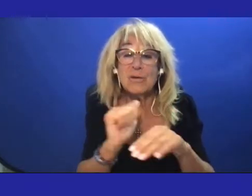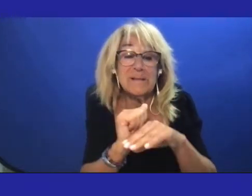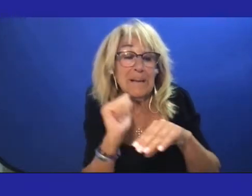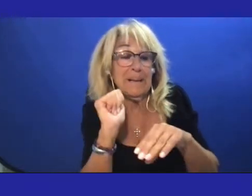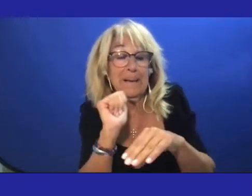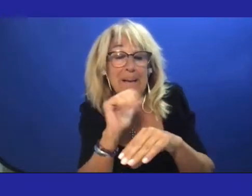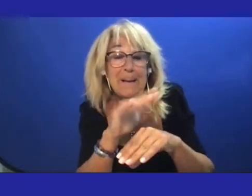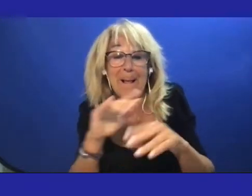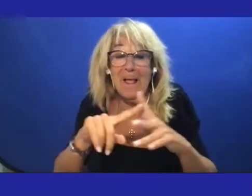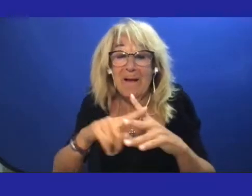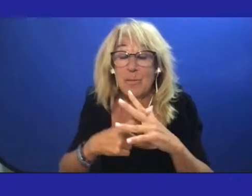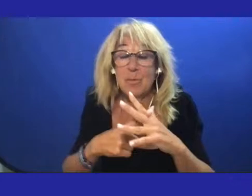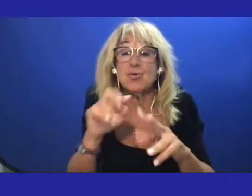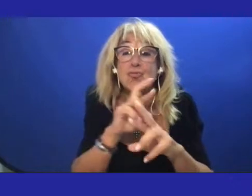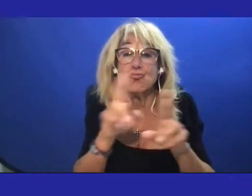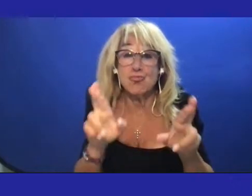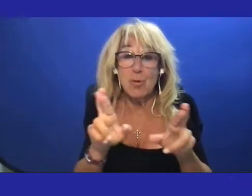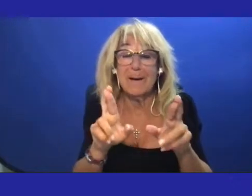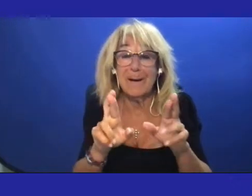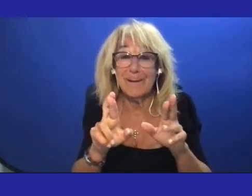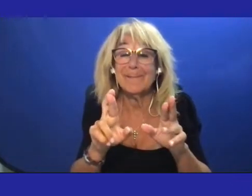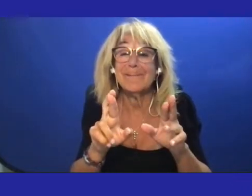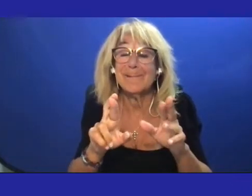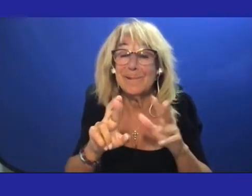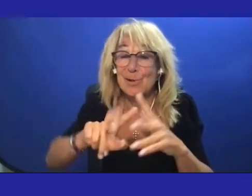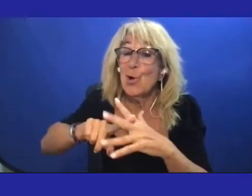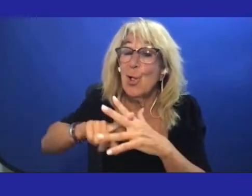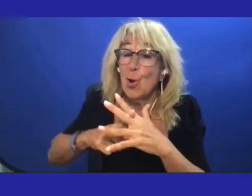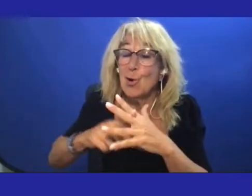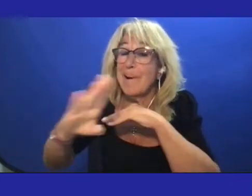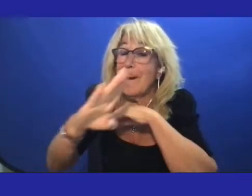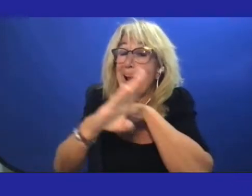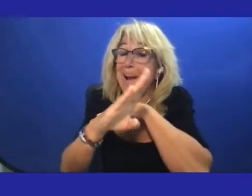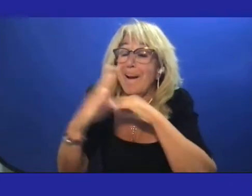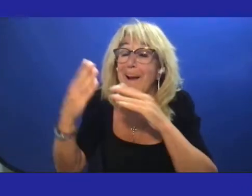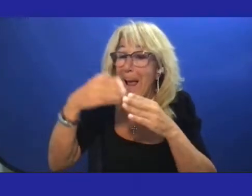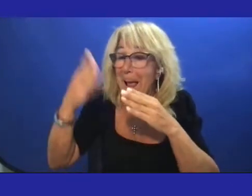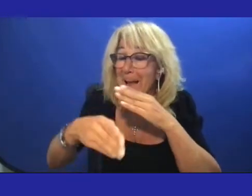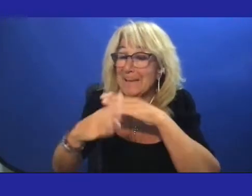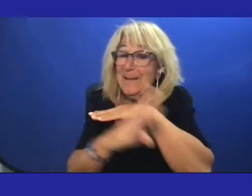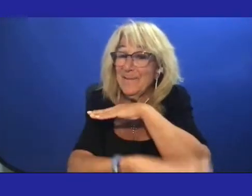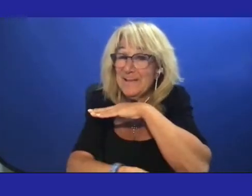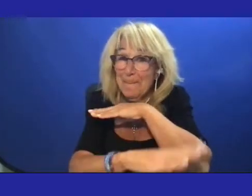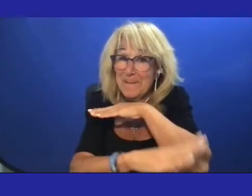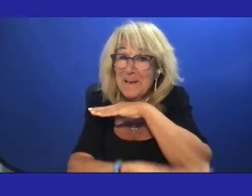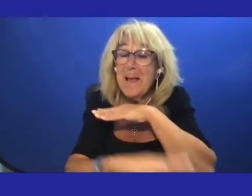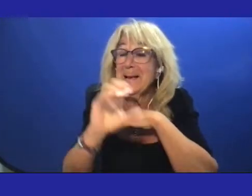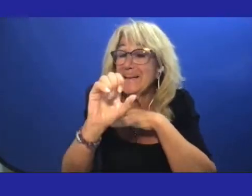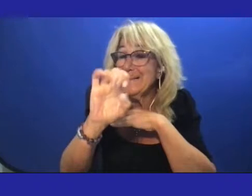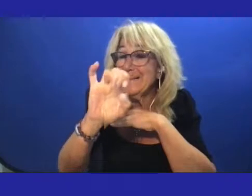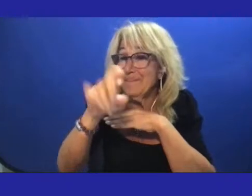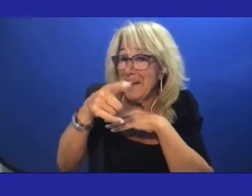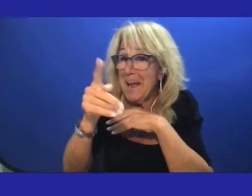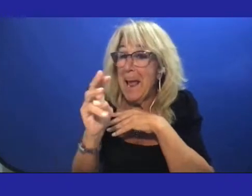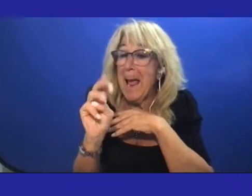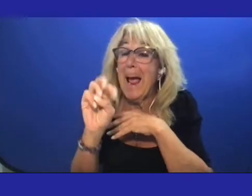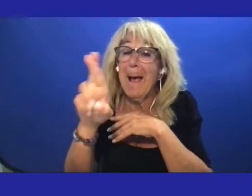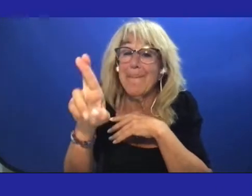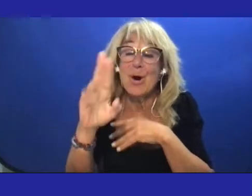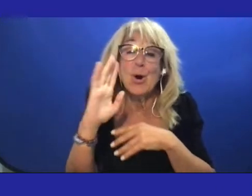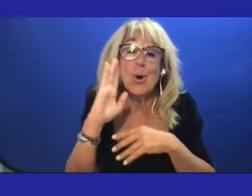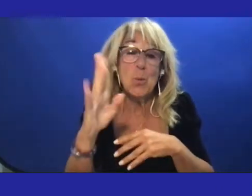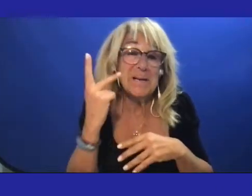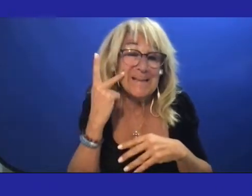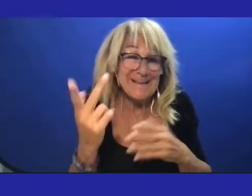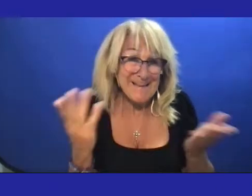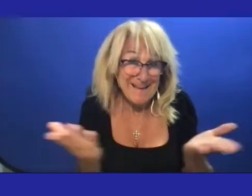we are ready to actually launch this at the end of September. And so you can actually anticipate that you will see us here at central office.